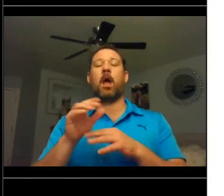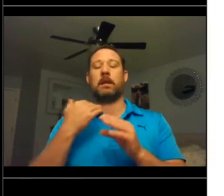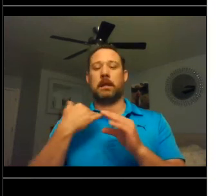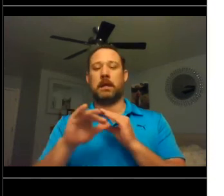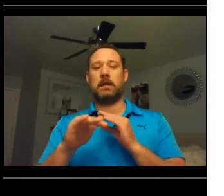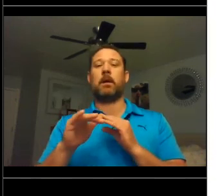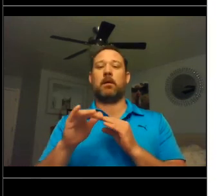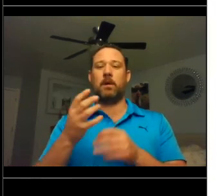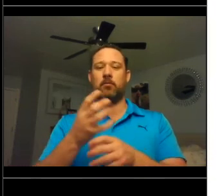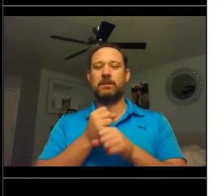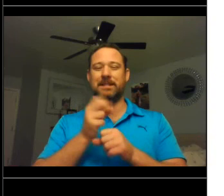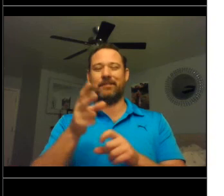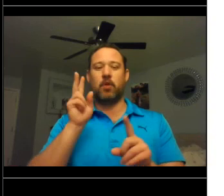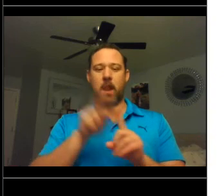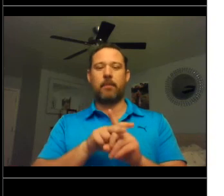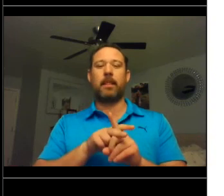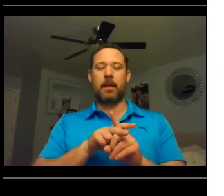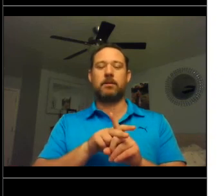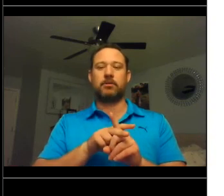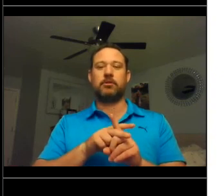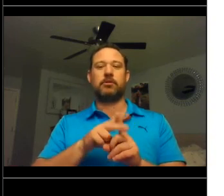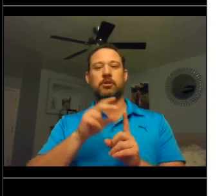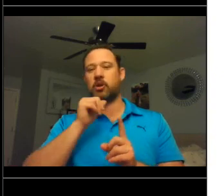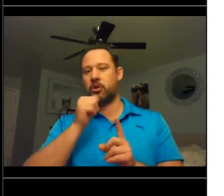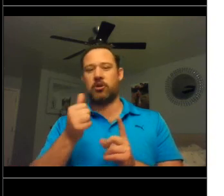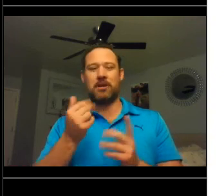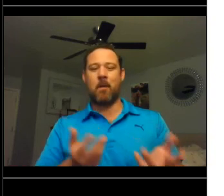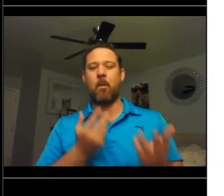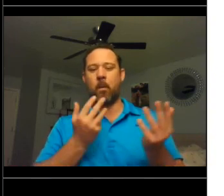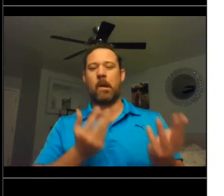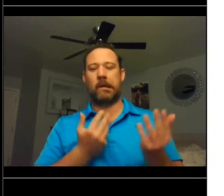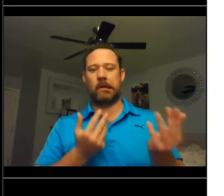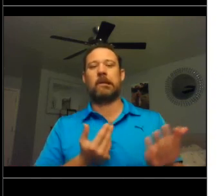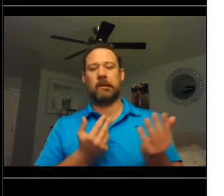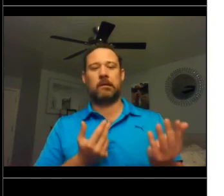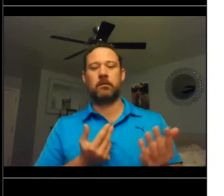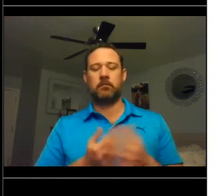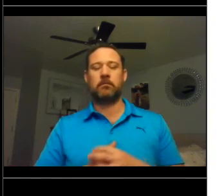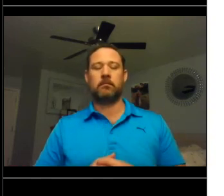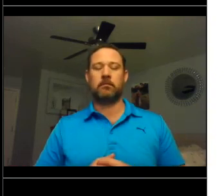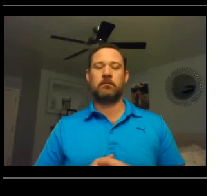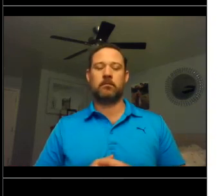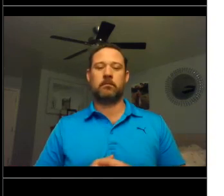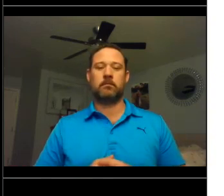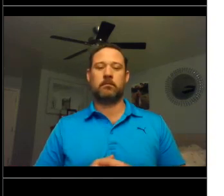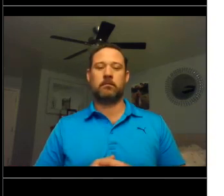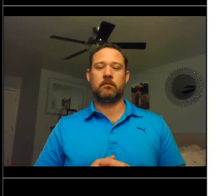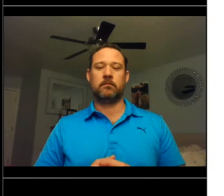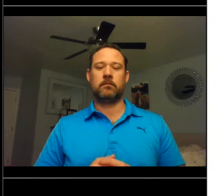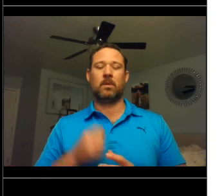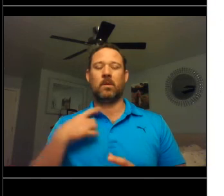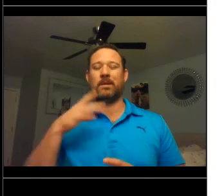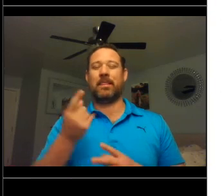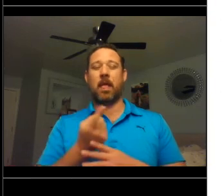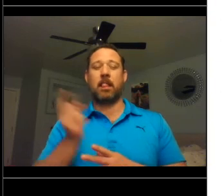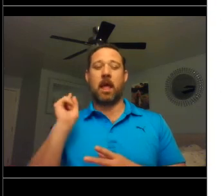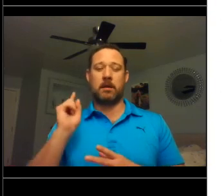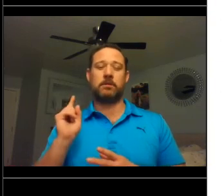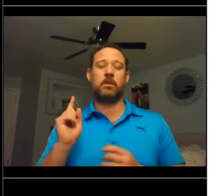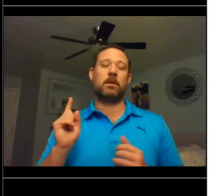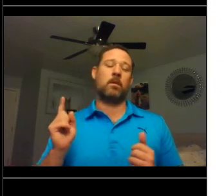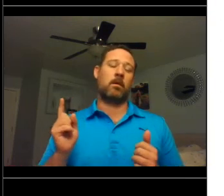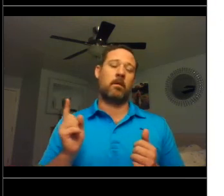we received your application, so that you're not kind of waiting in limbo to see if that even went through. We did that last week with the first kind